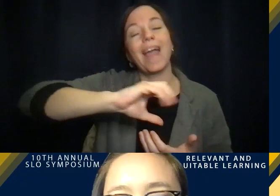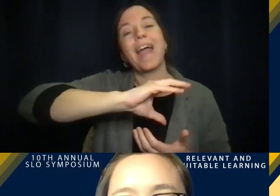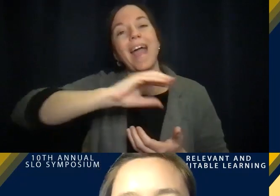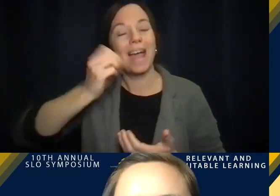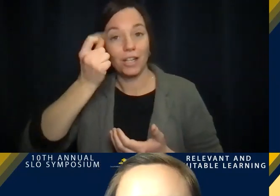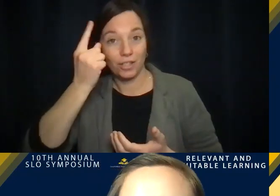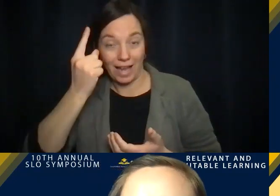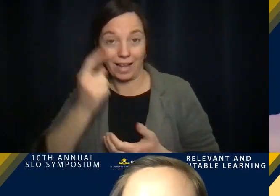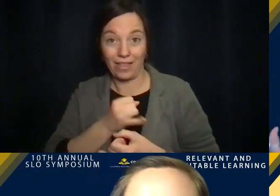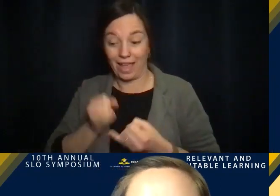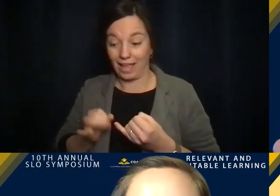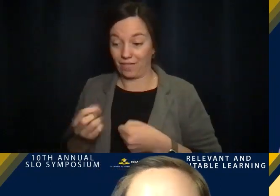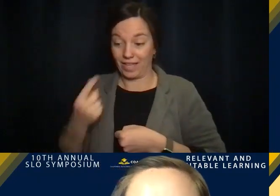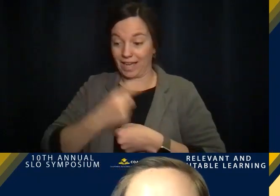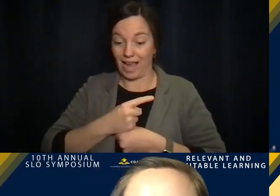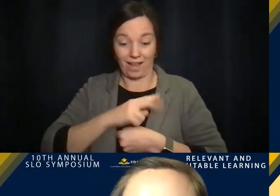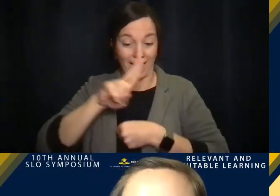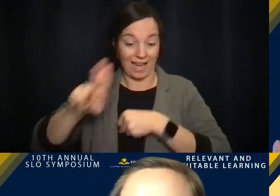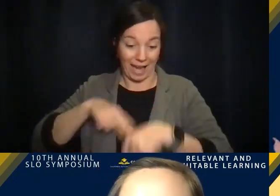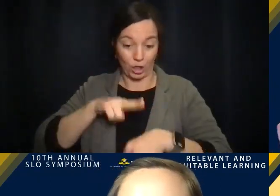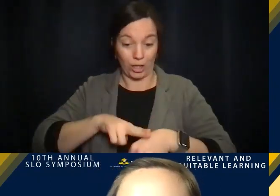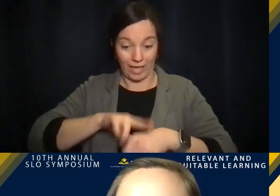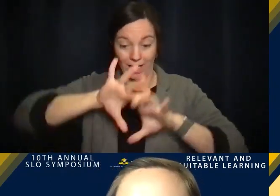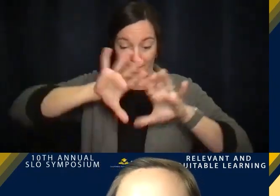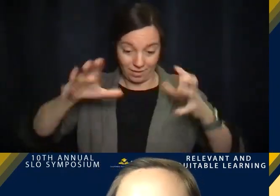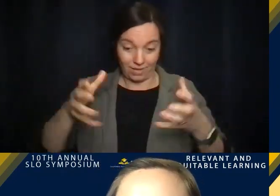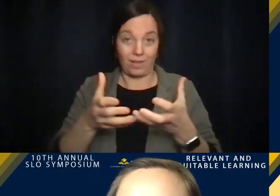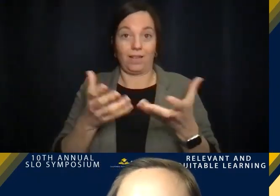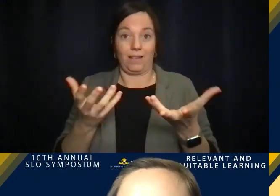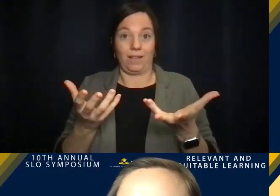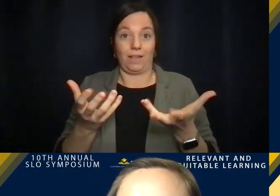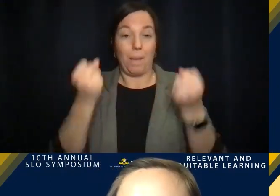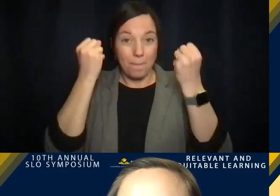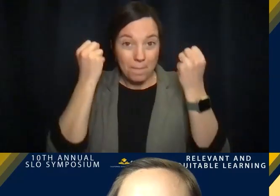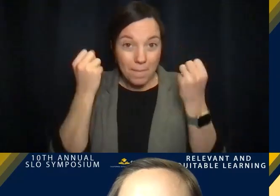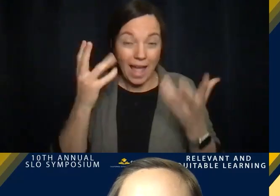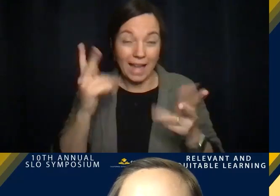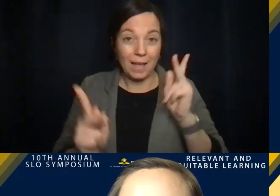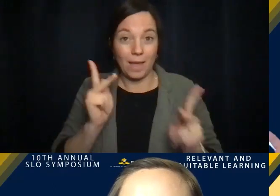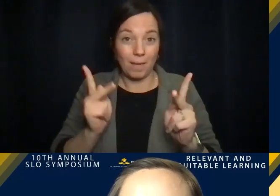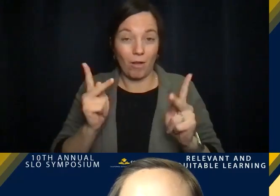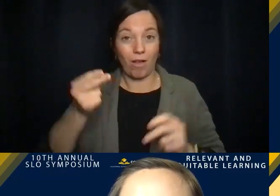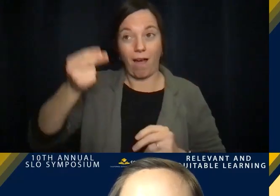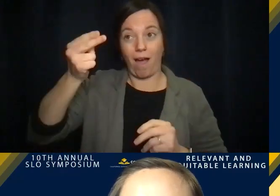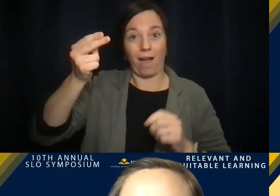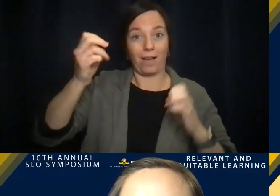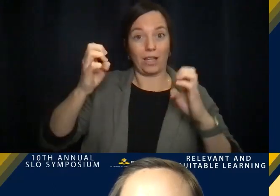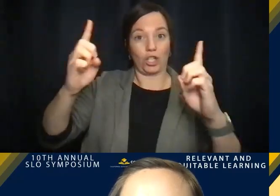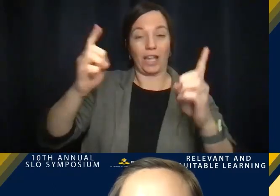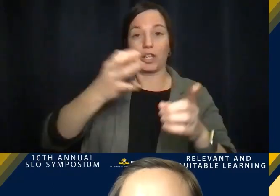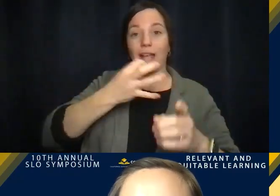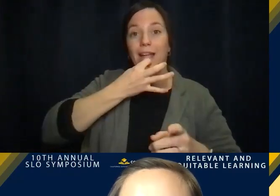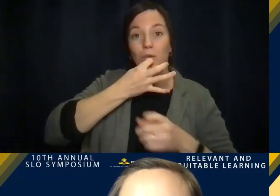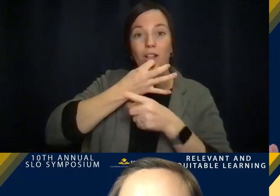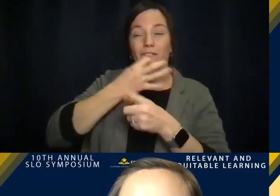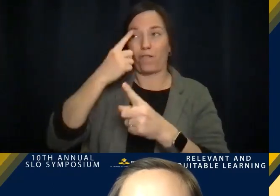of the day, nationally, broadly speaking, lots of higher education experts for a long time have